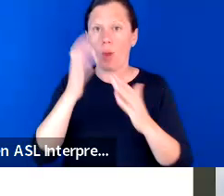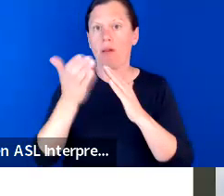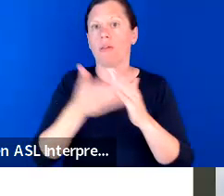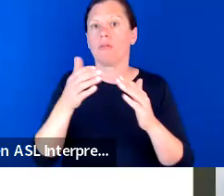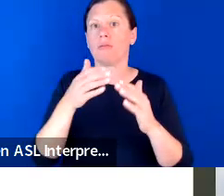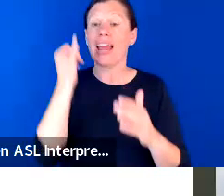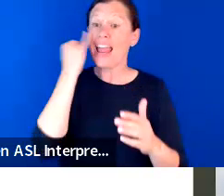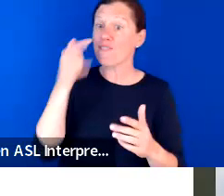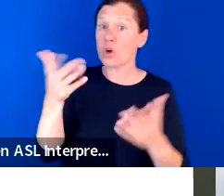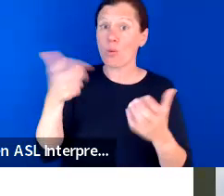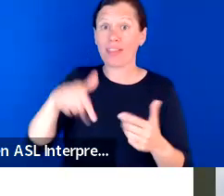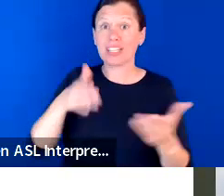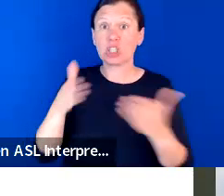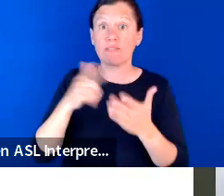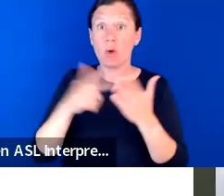pay them directly.